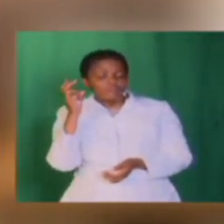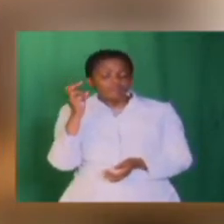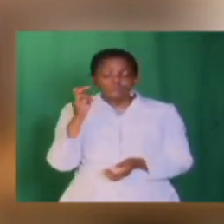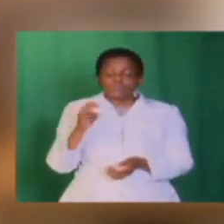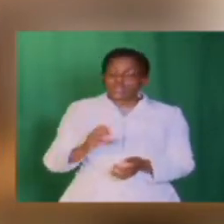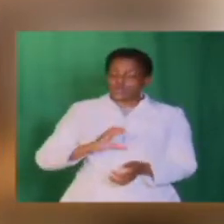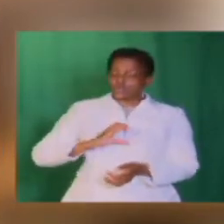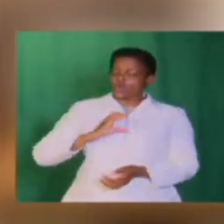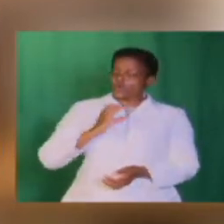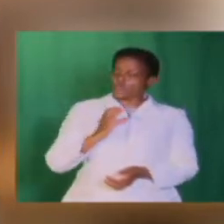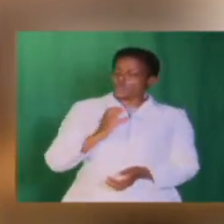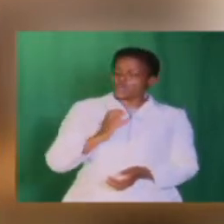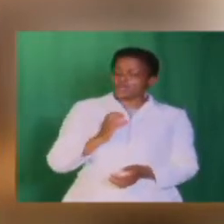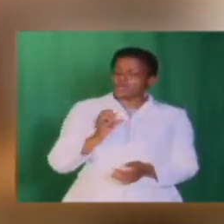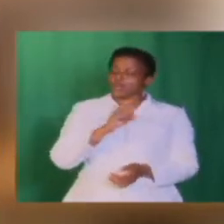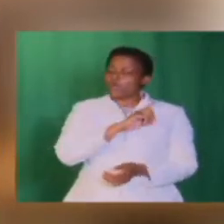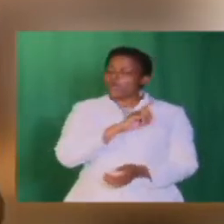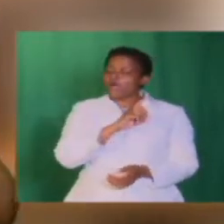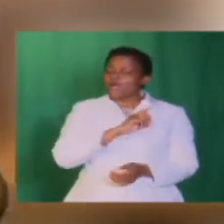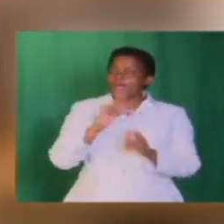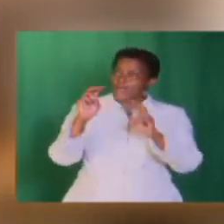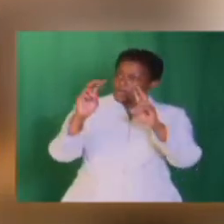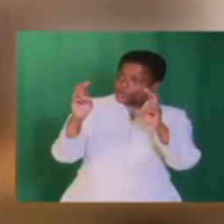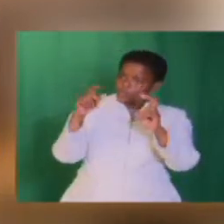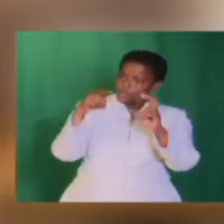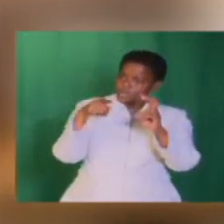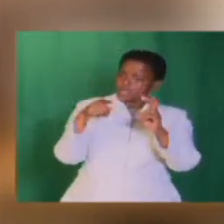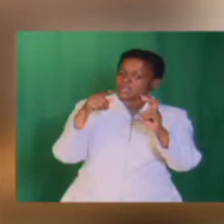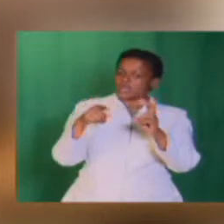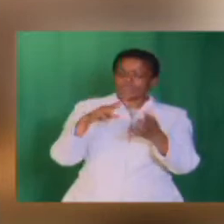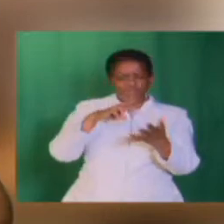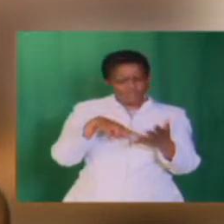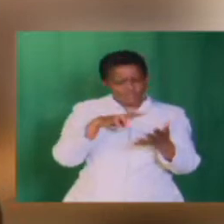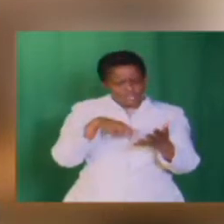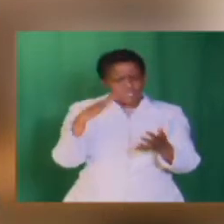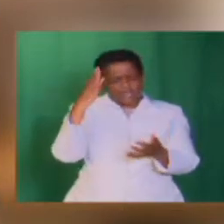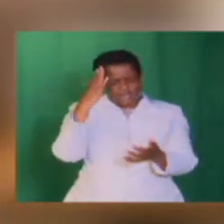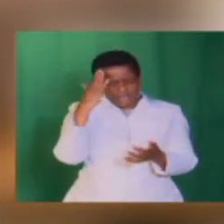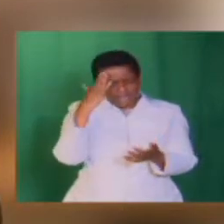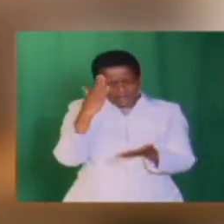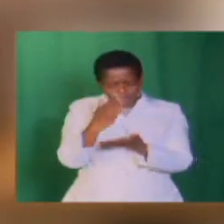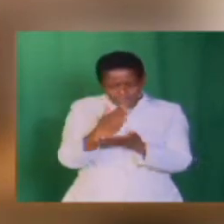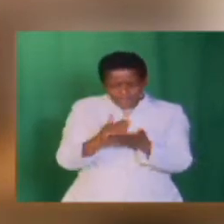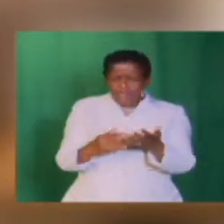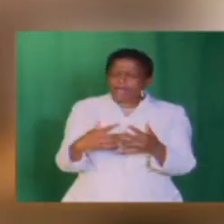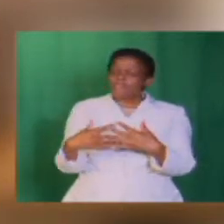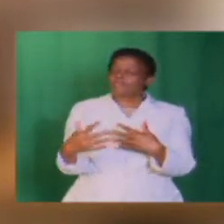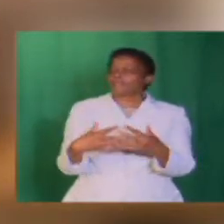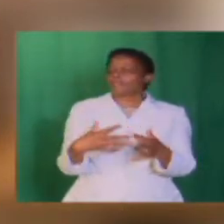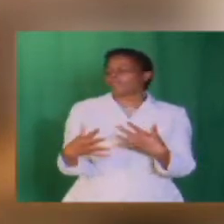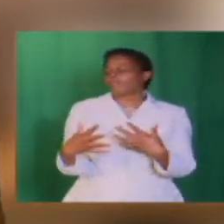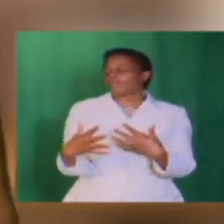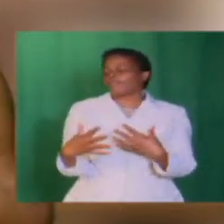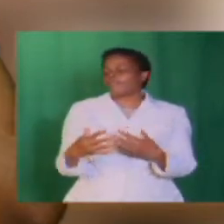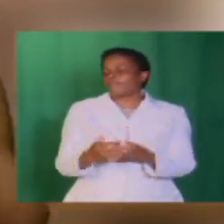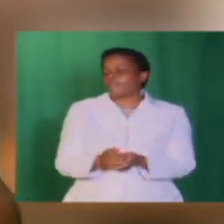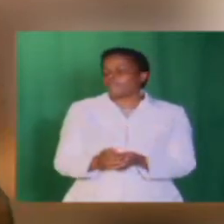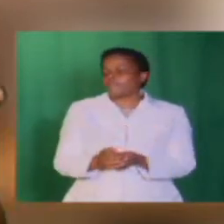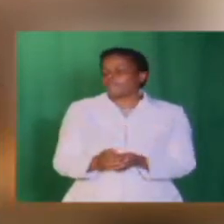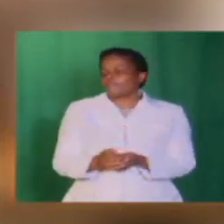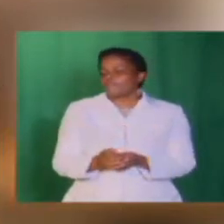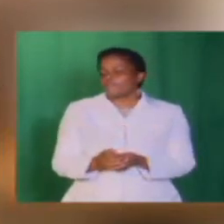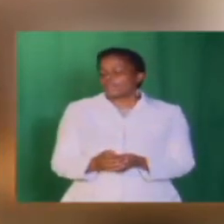knowledge at hand, it is very easy for you to speak and to express your idea more fluently. There